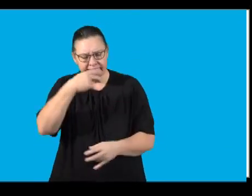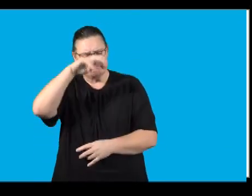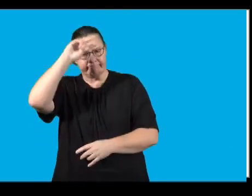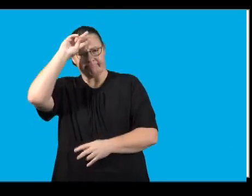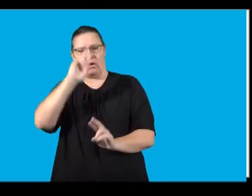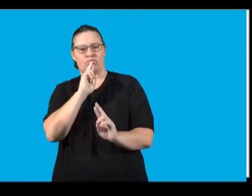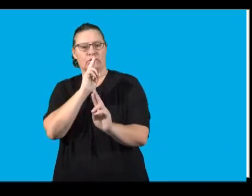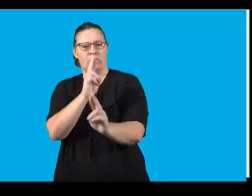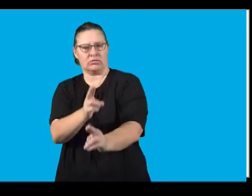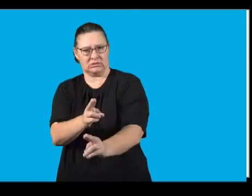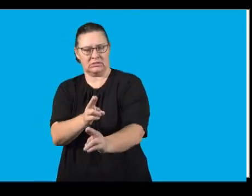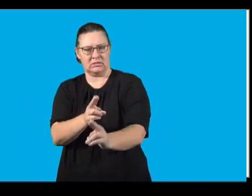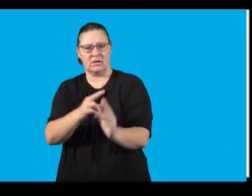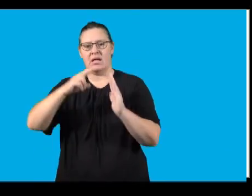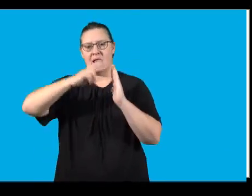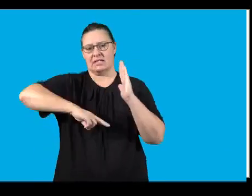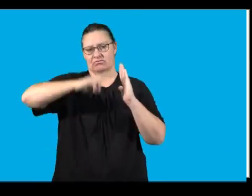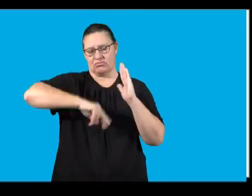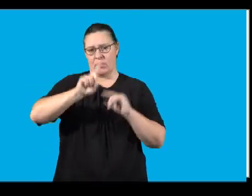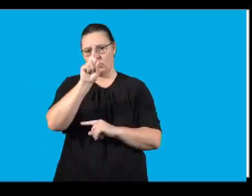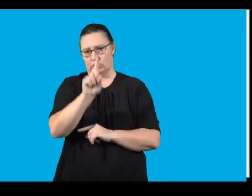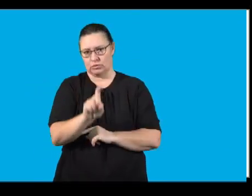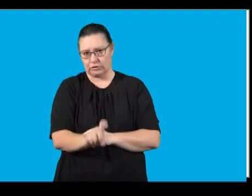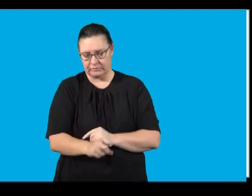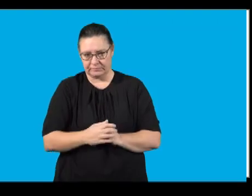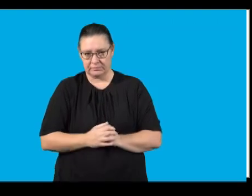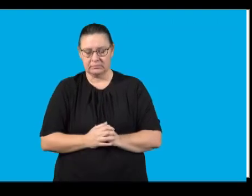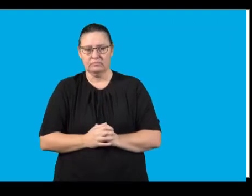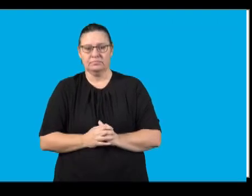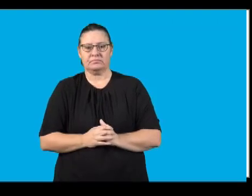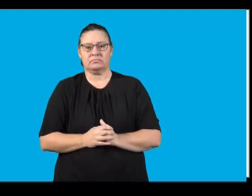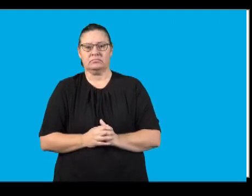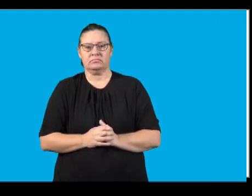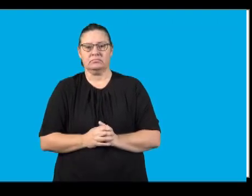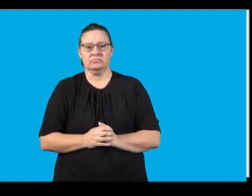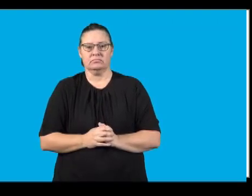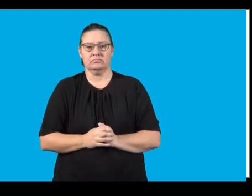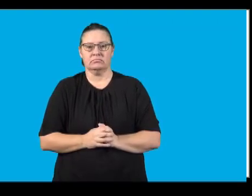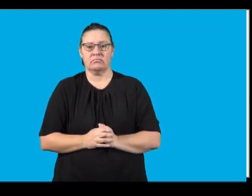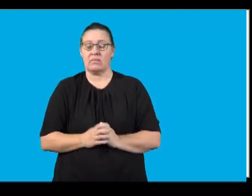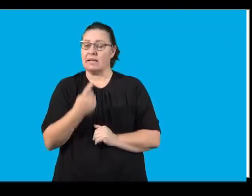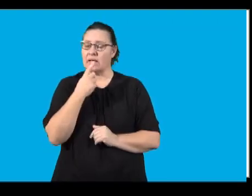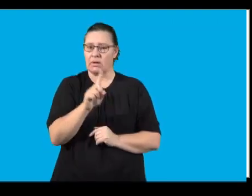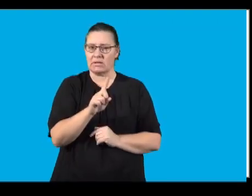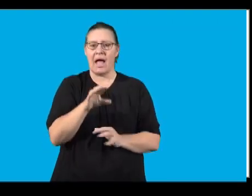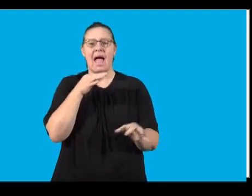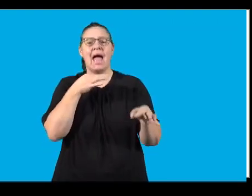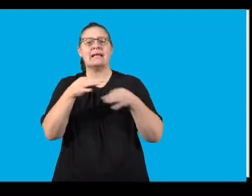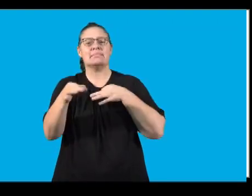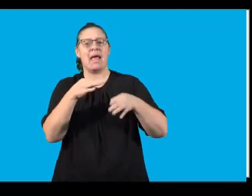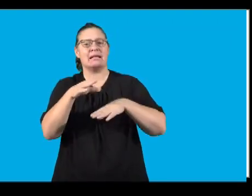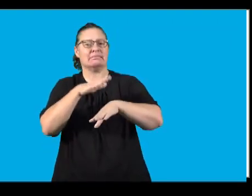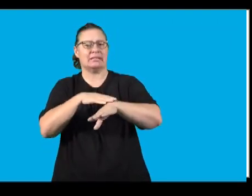interpreting, and responding to literary questions. Okay, so let's dig into our first question. It says, describe